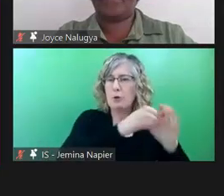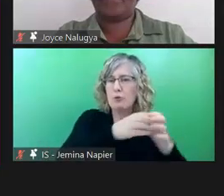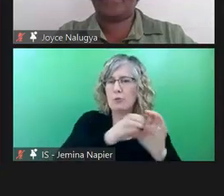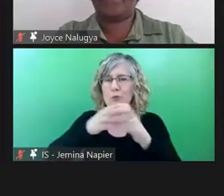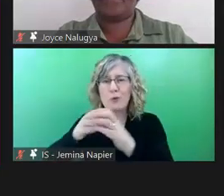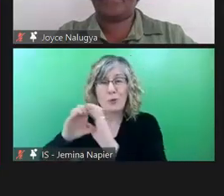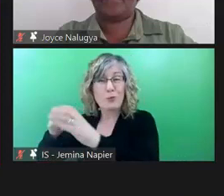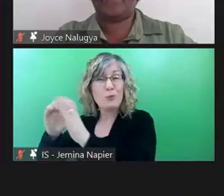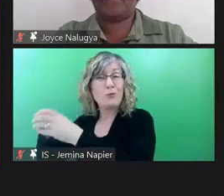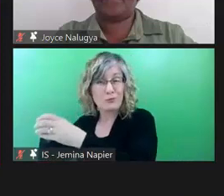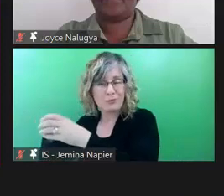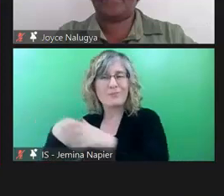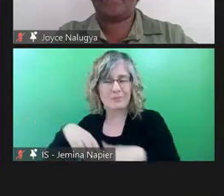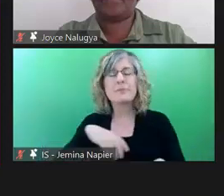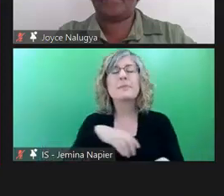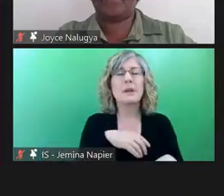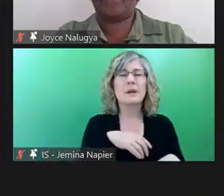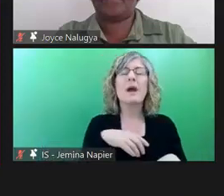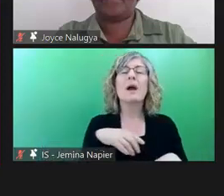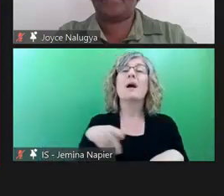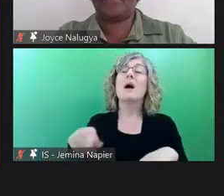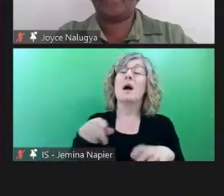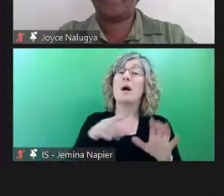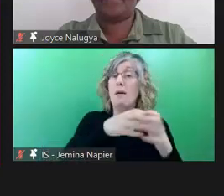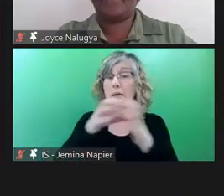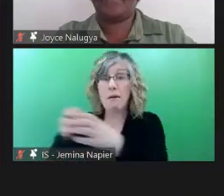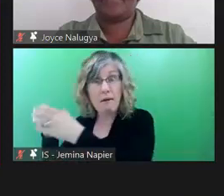in the Q&As you can raise in